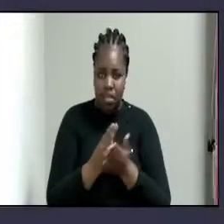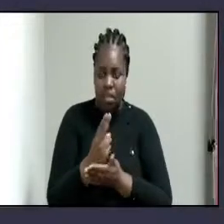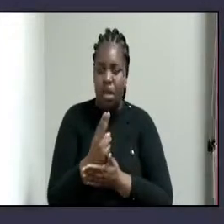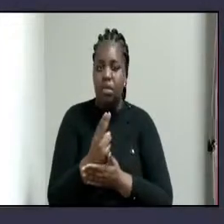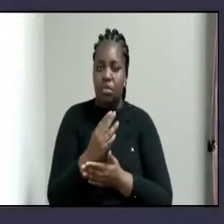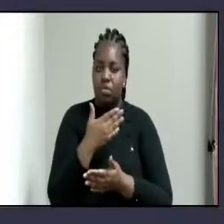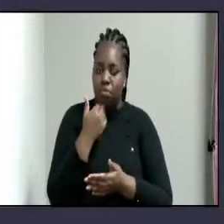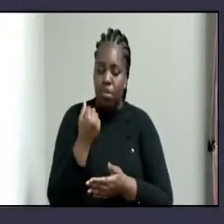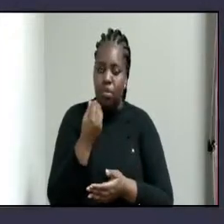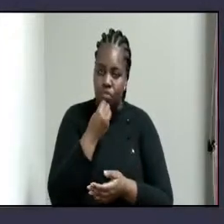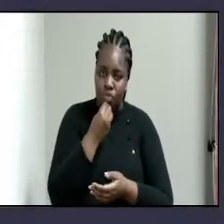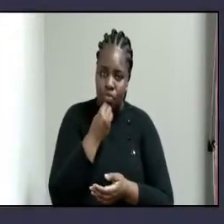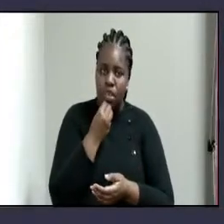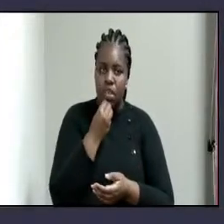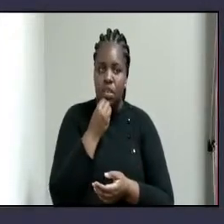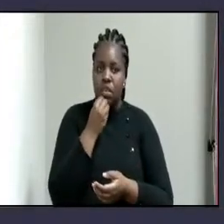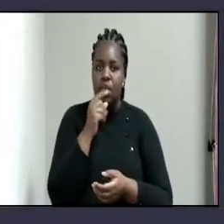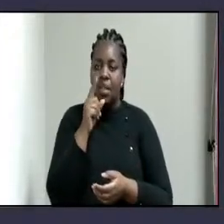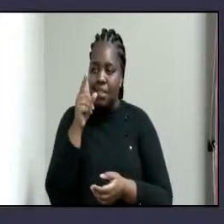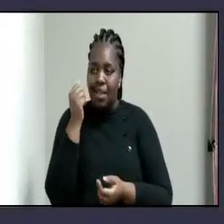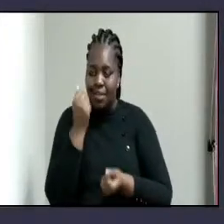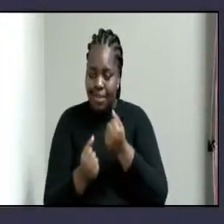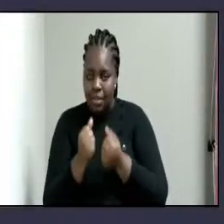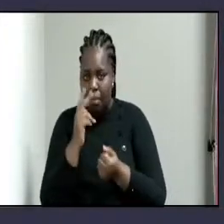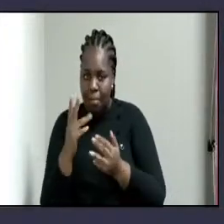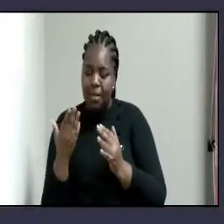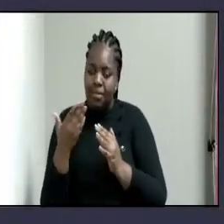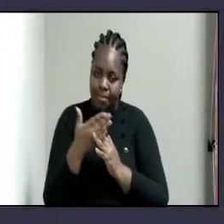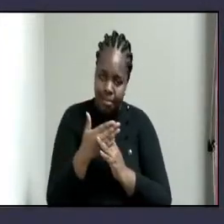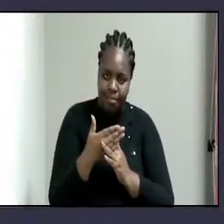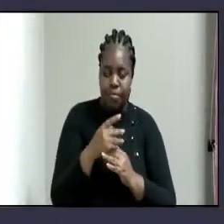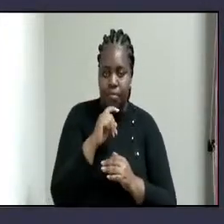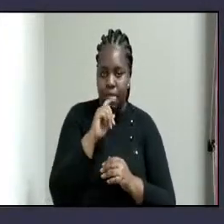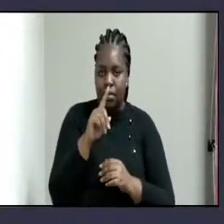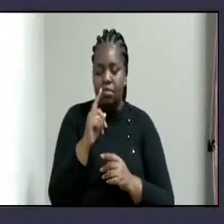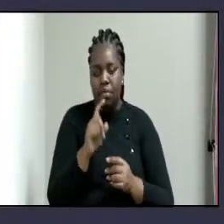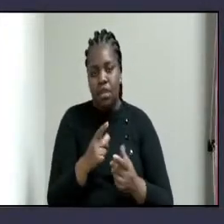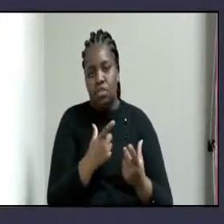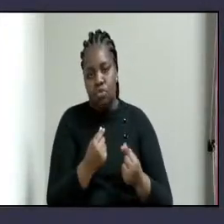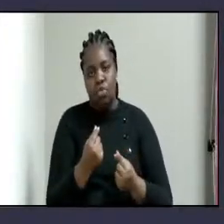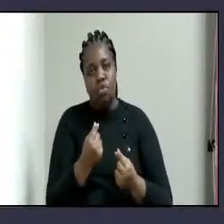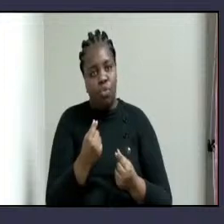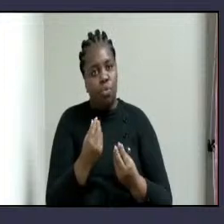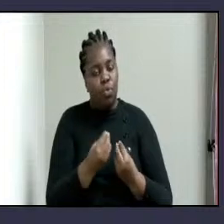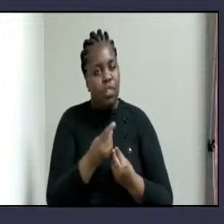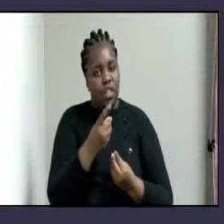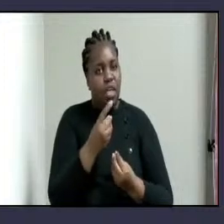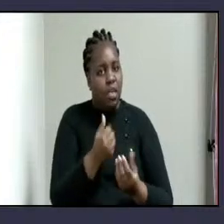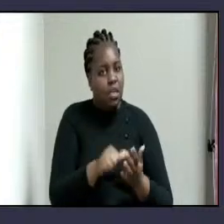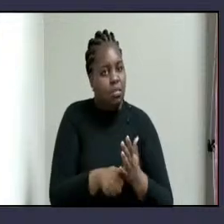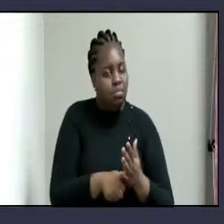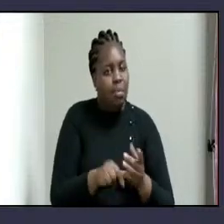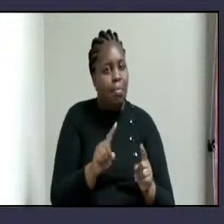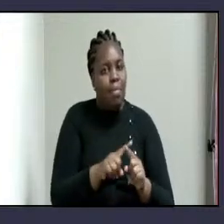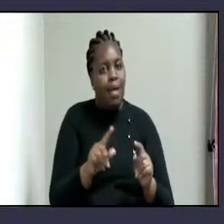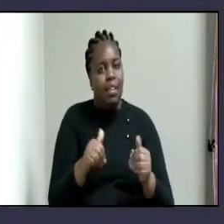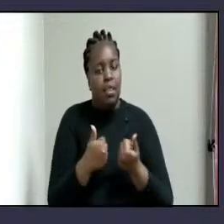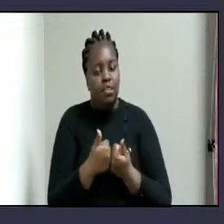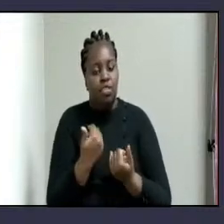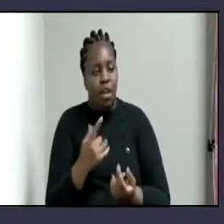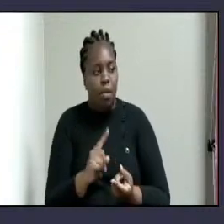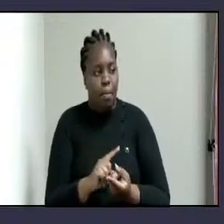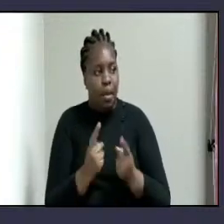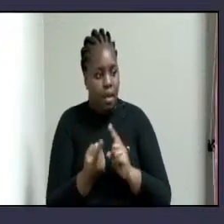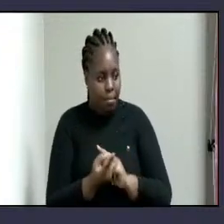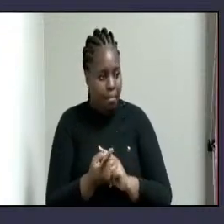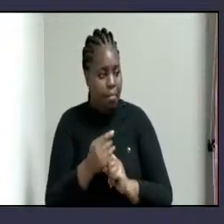basic nutrition, and the state must mitigate that, and it's already doing through the child grant. But now the challenge then becomes as